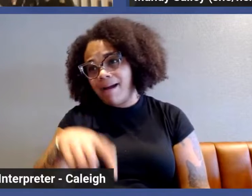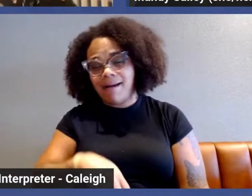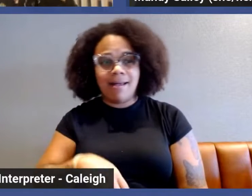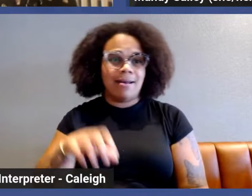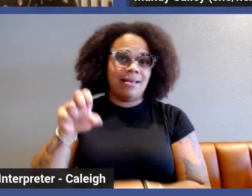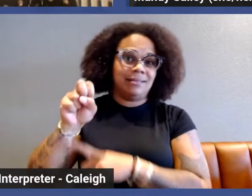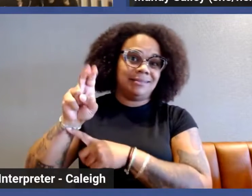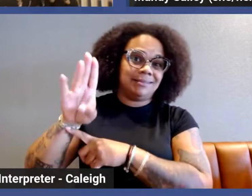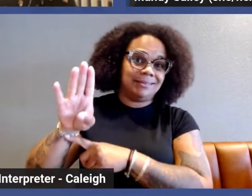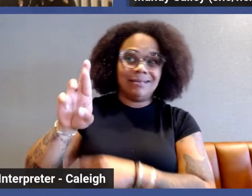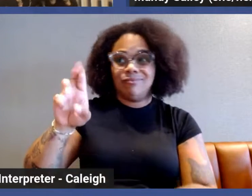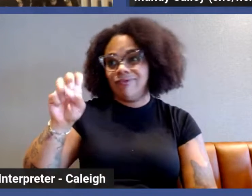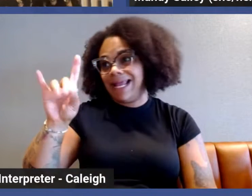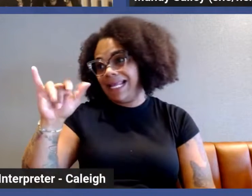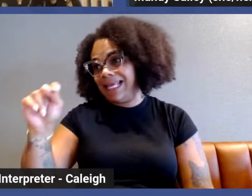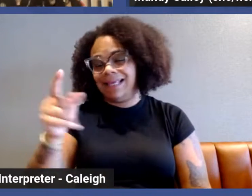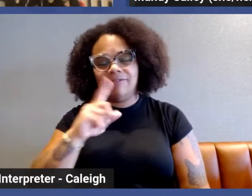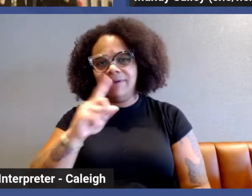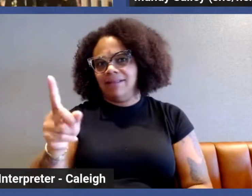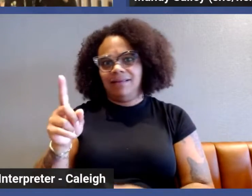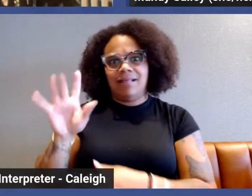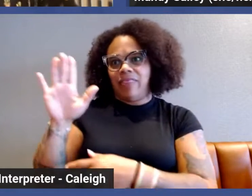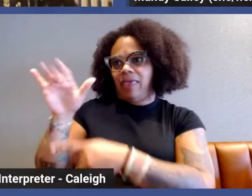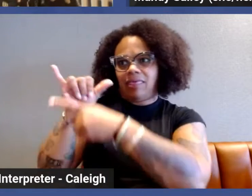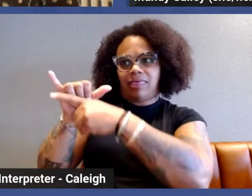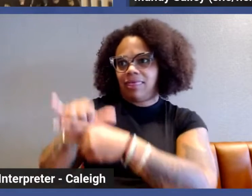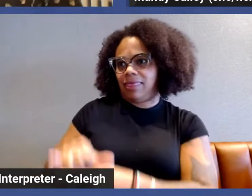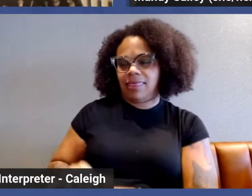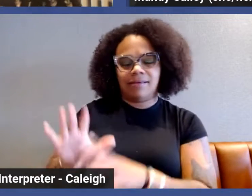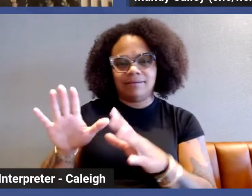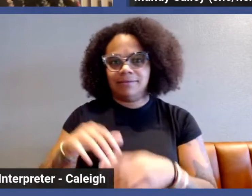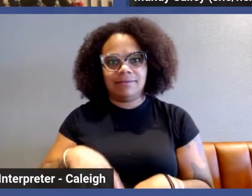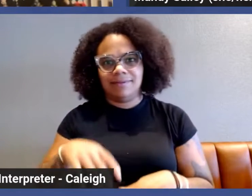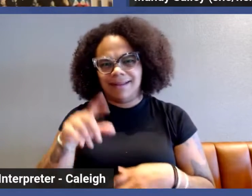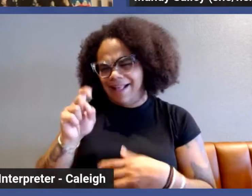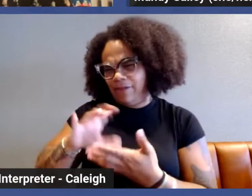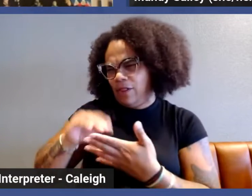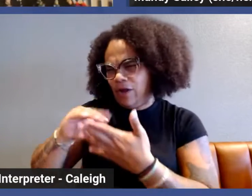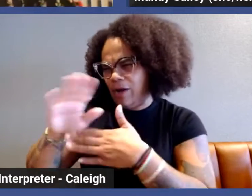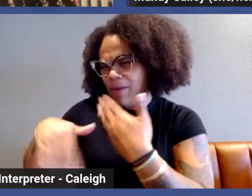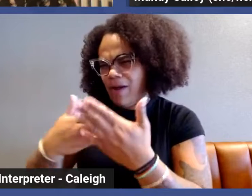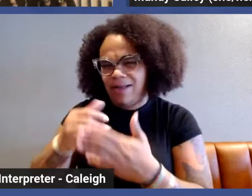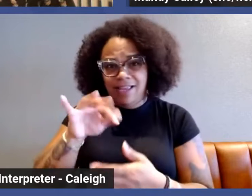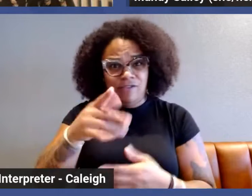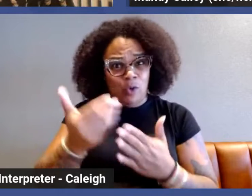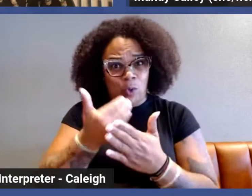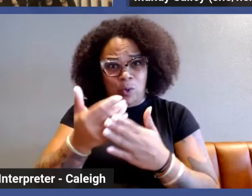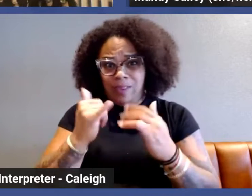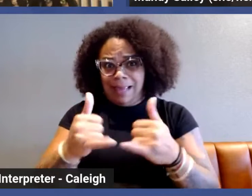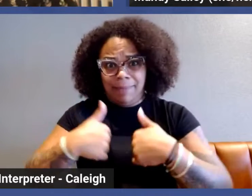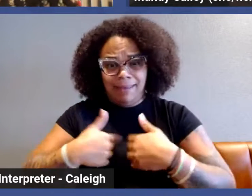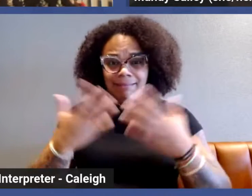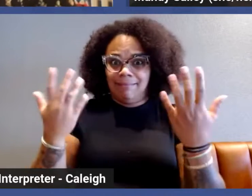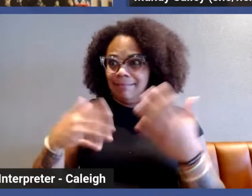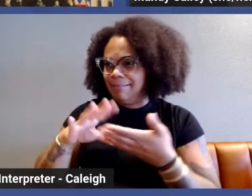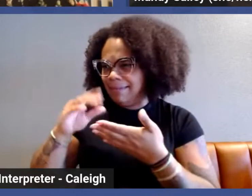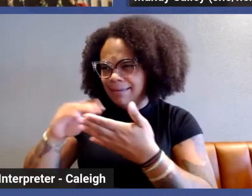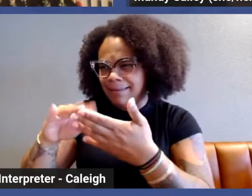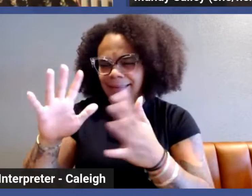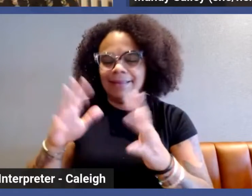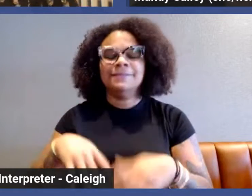of terminology. It's a big learning curve if you're a bit of a noob like me. Yeah, well, and me